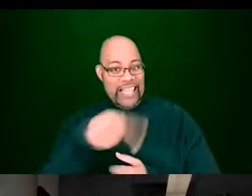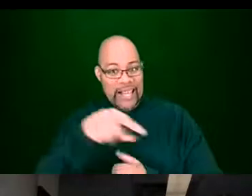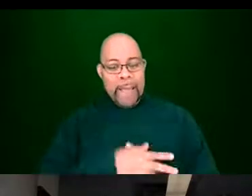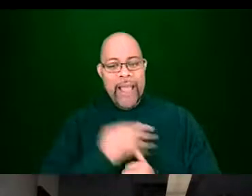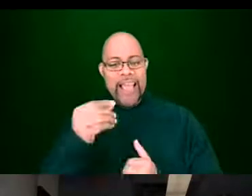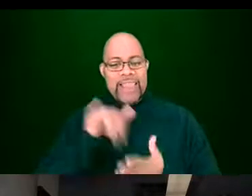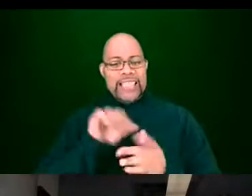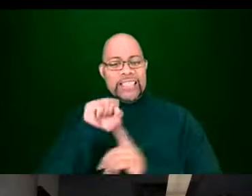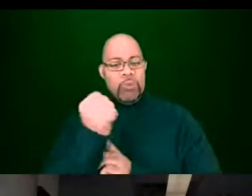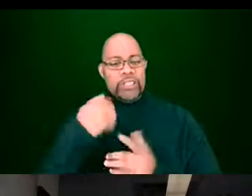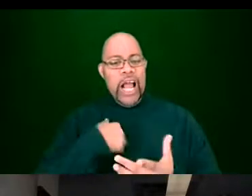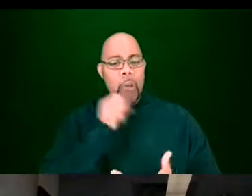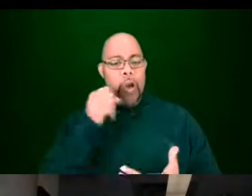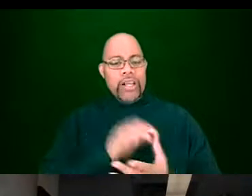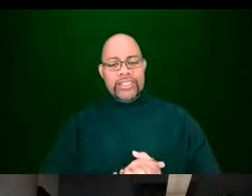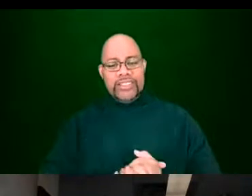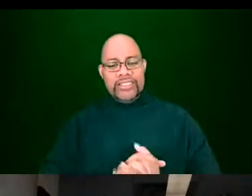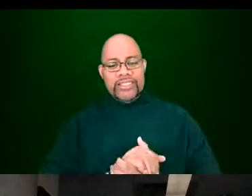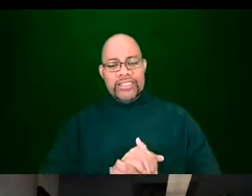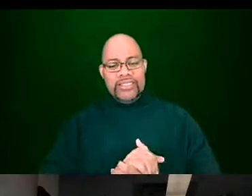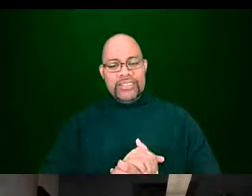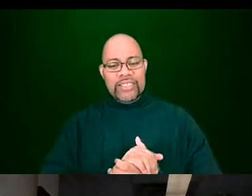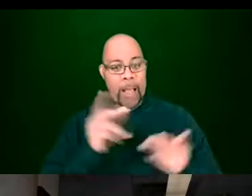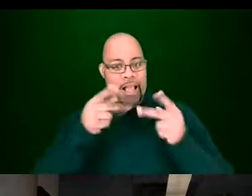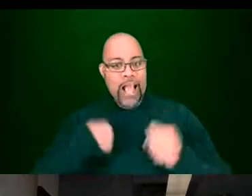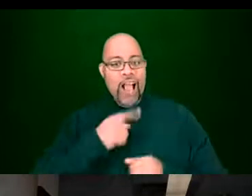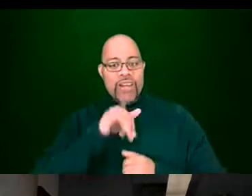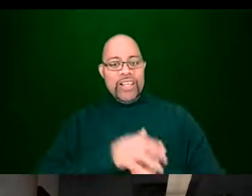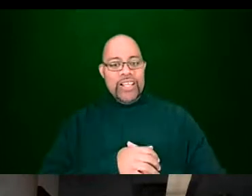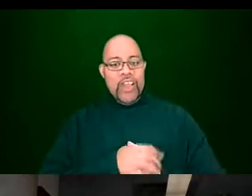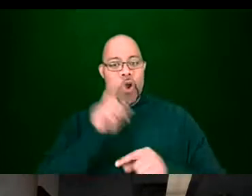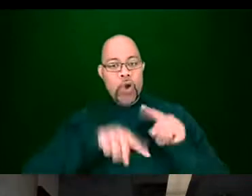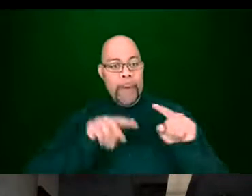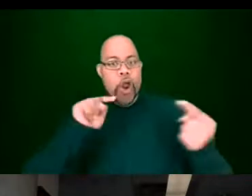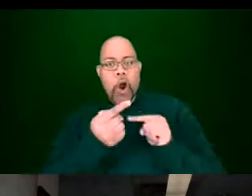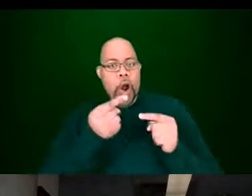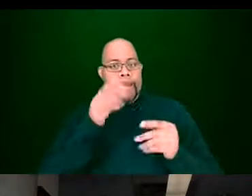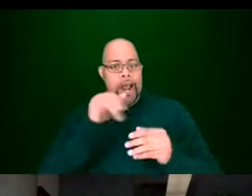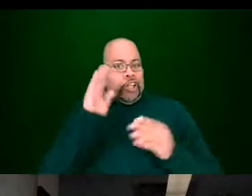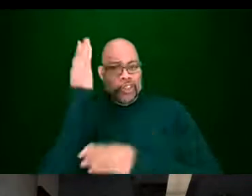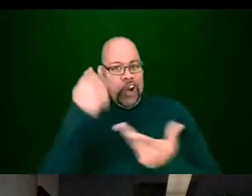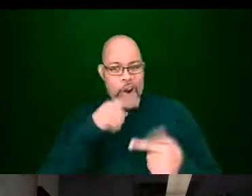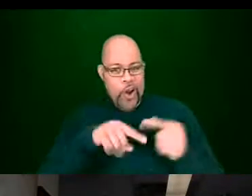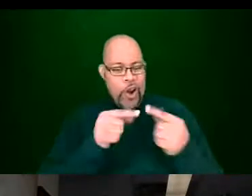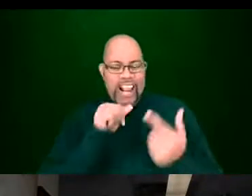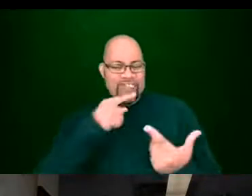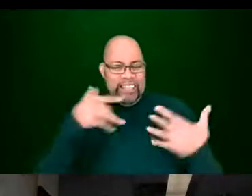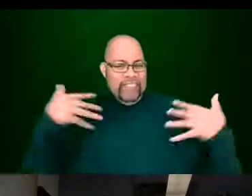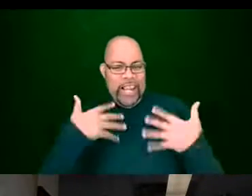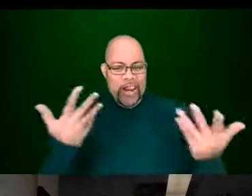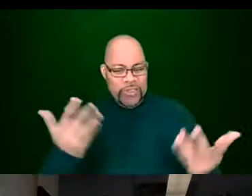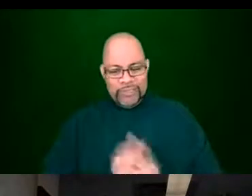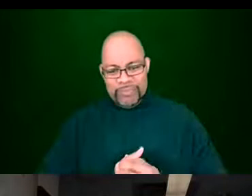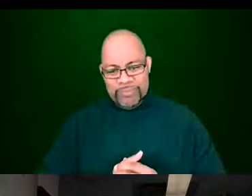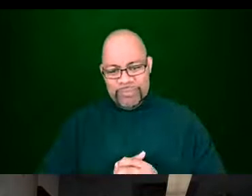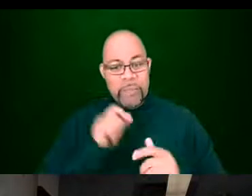these situations, I was kind of in a place where I really couldn't be hurt by the shark. So wasn't really anything to be really scared of, but